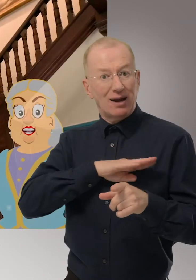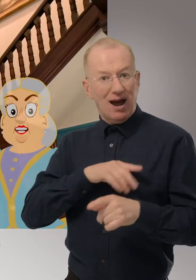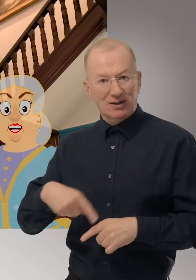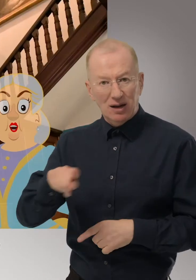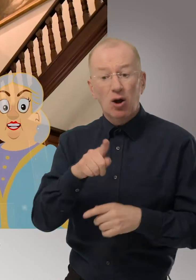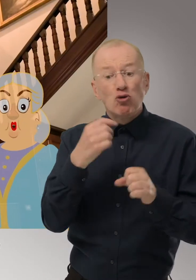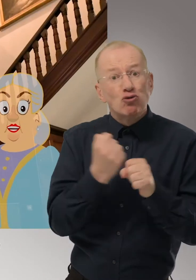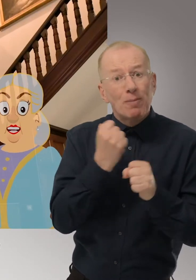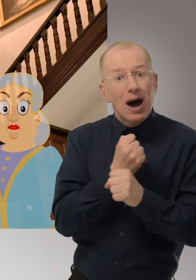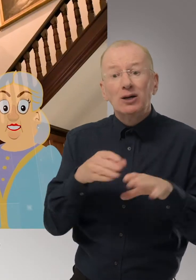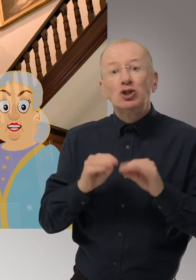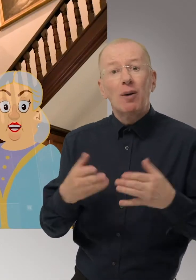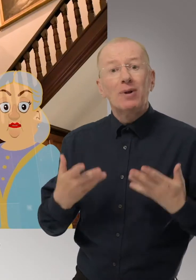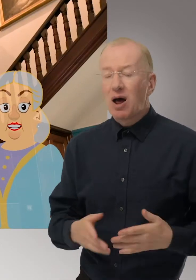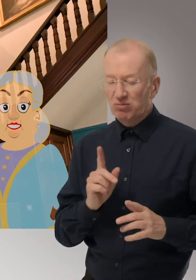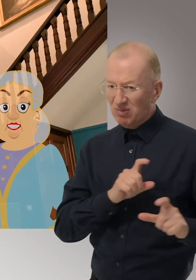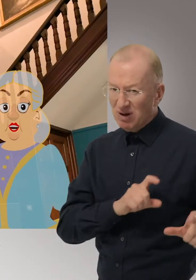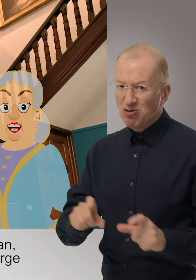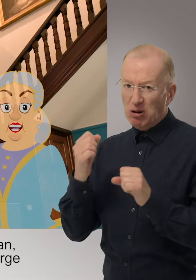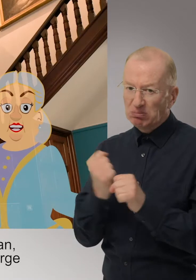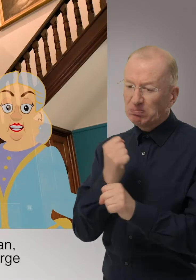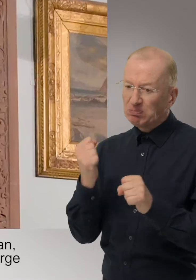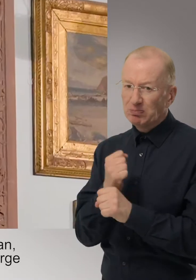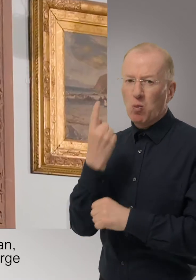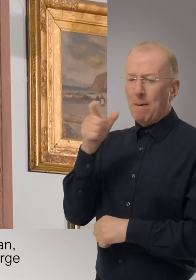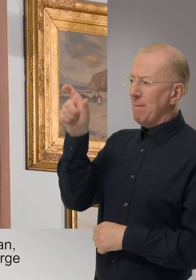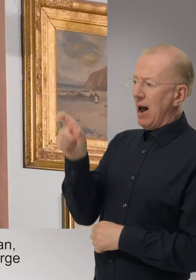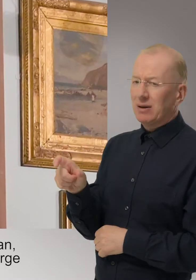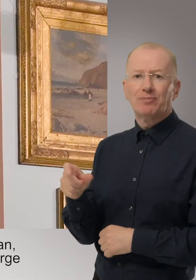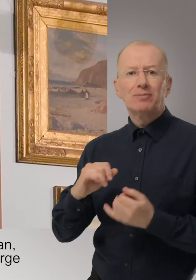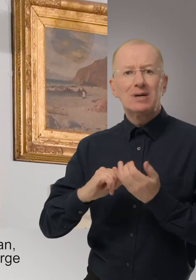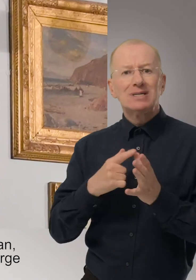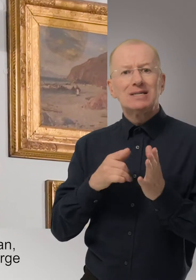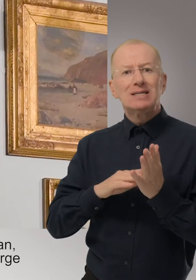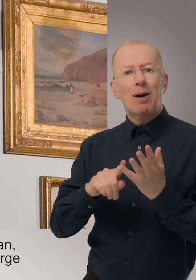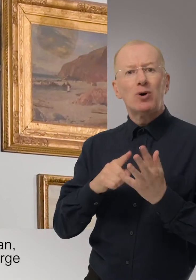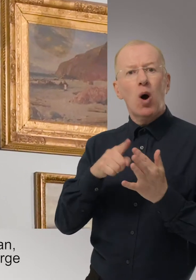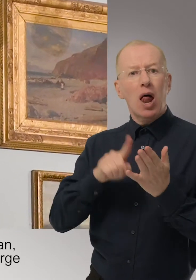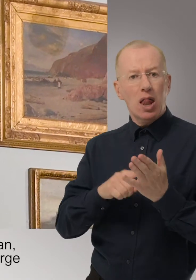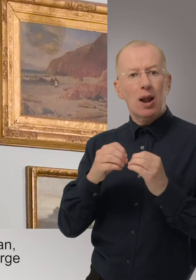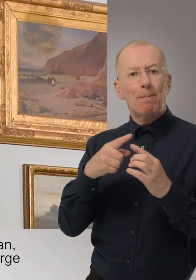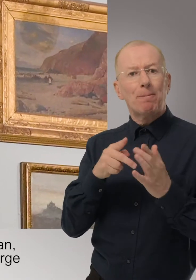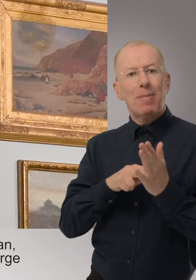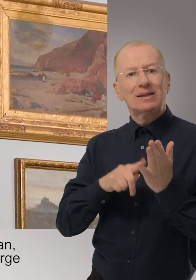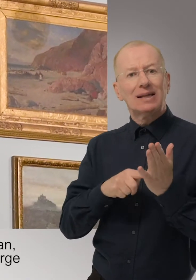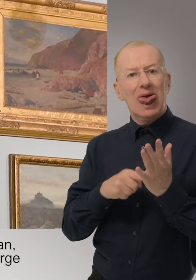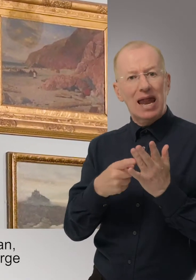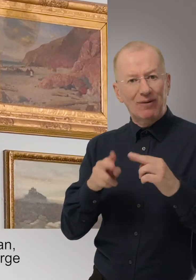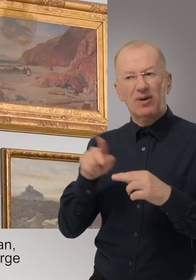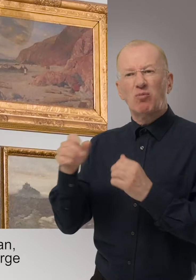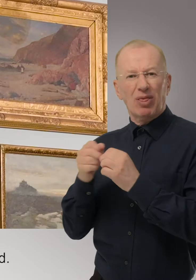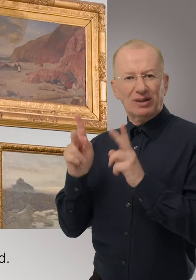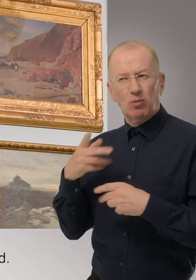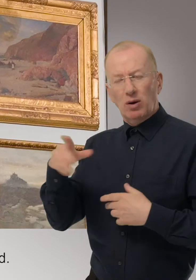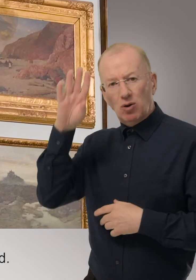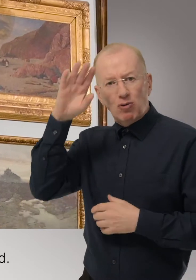But the desire to improve the museum didn't stop there. Samuel Bentliff was a kindly man, honouring his dead